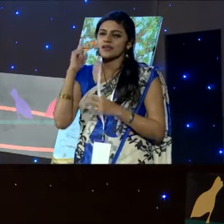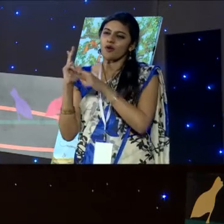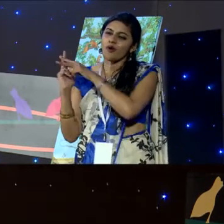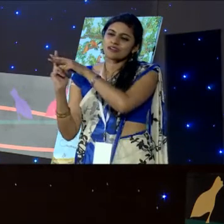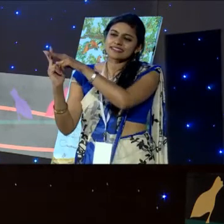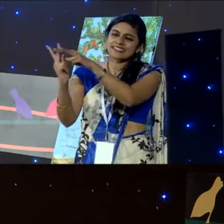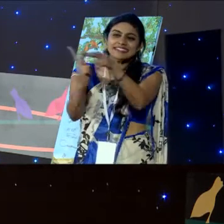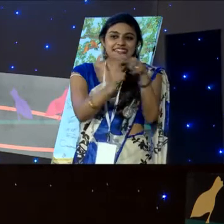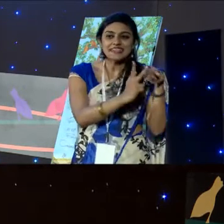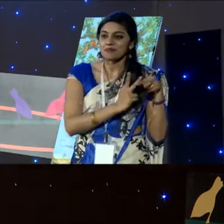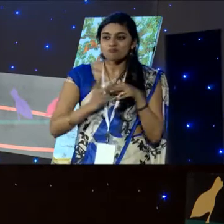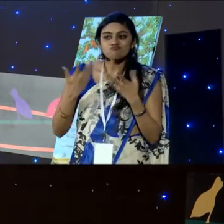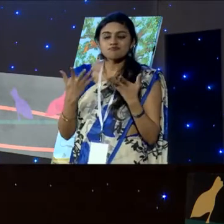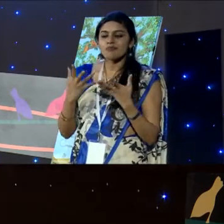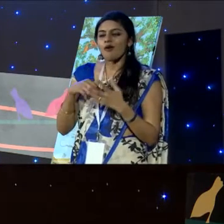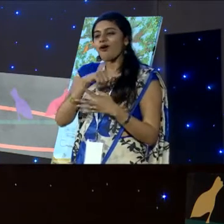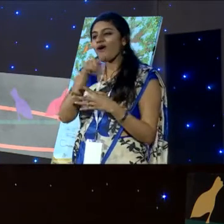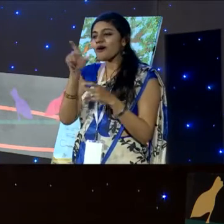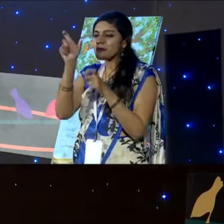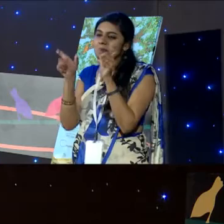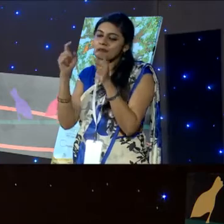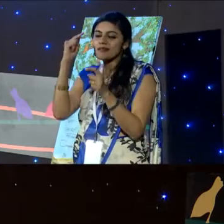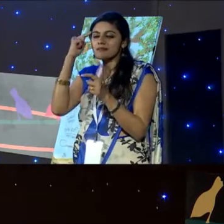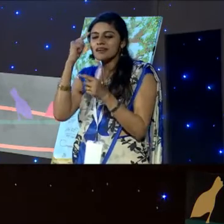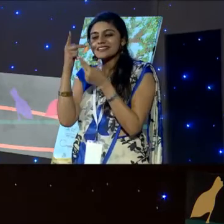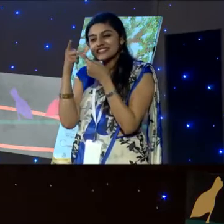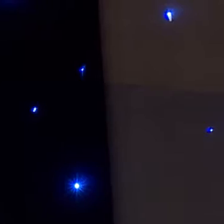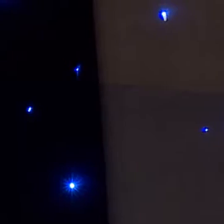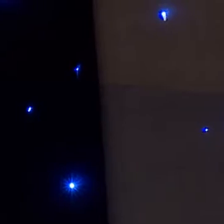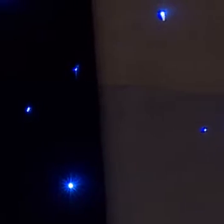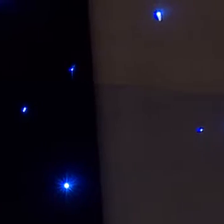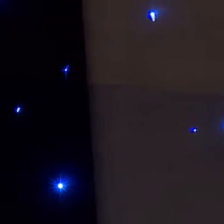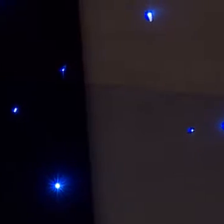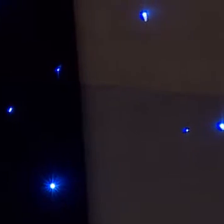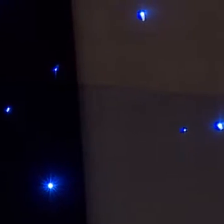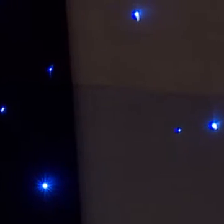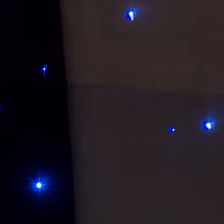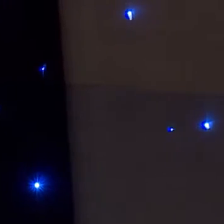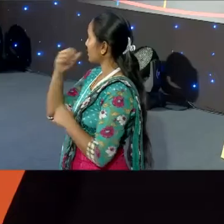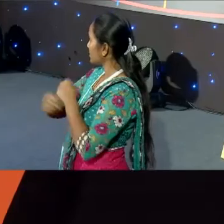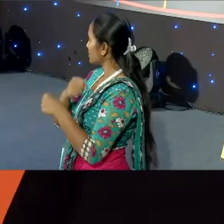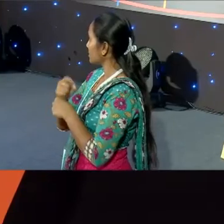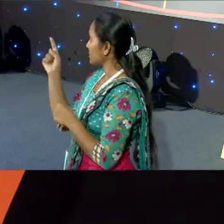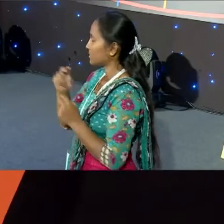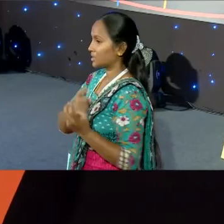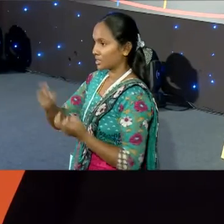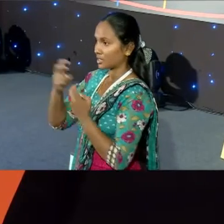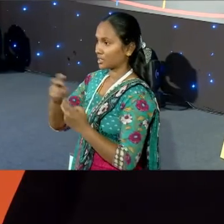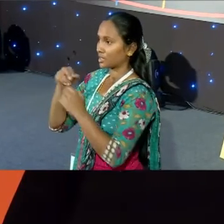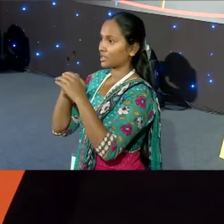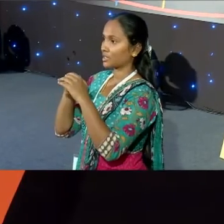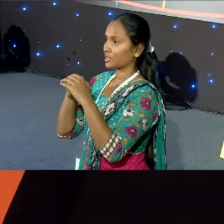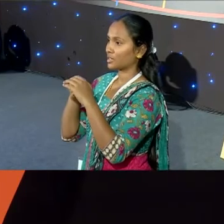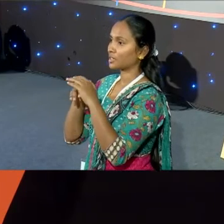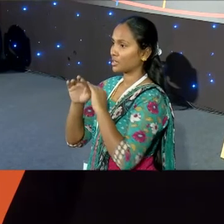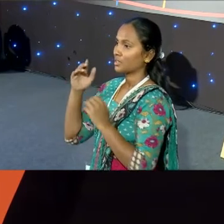be normal, in quotes. There are many different ways to be normal. Last year I was traveling